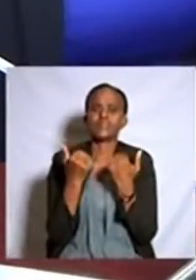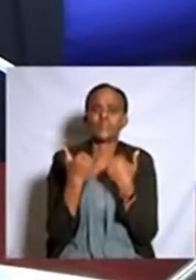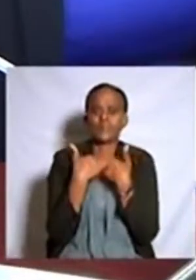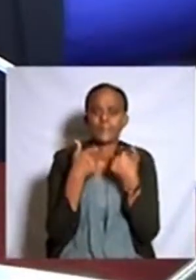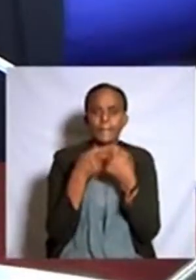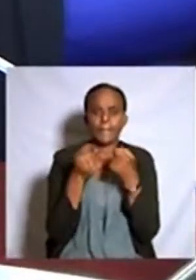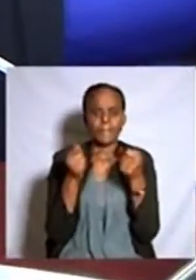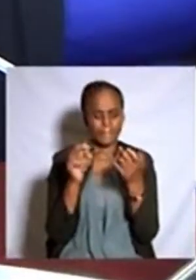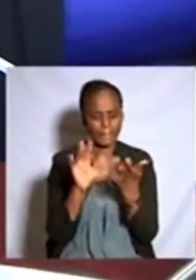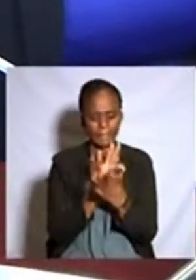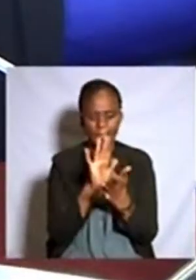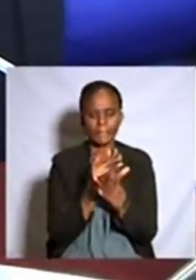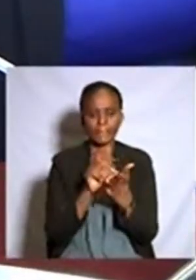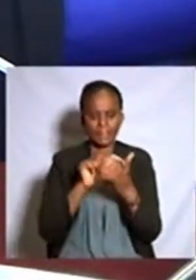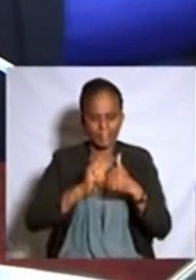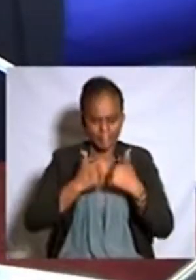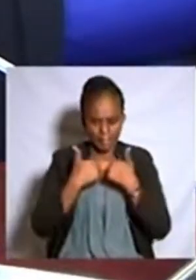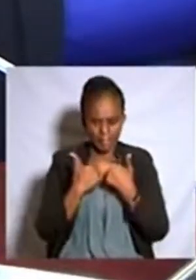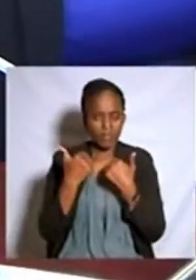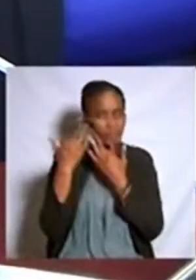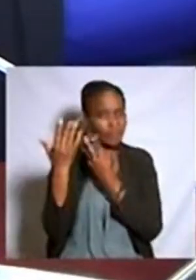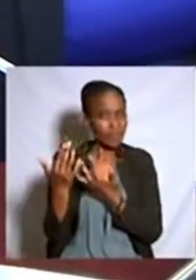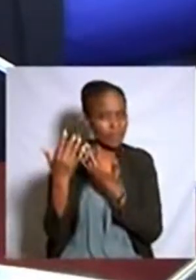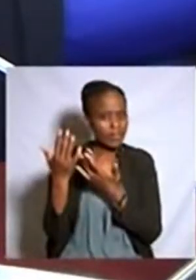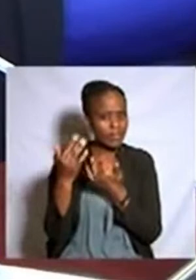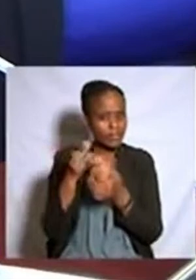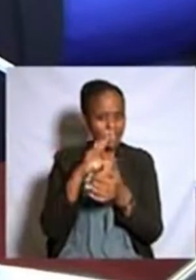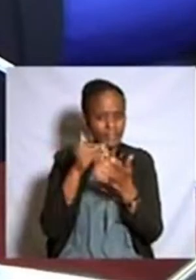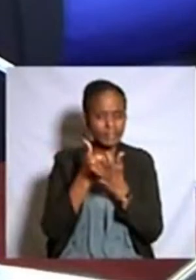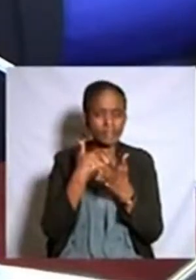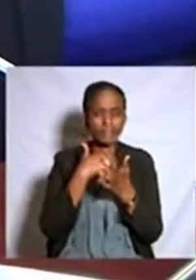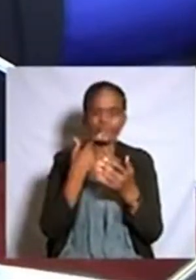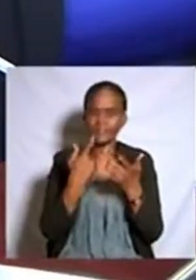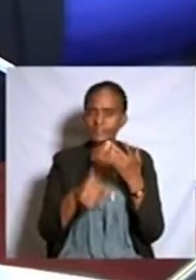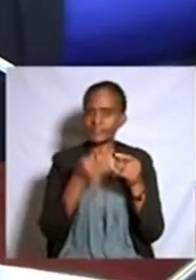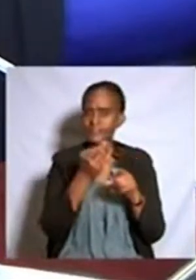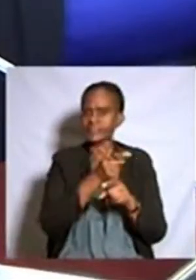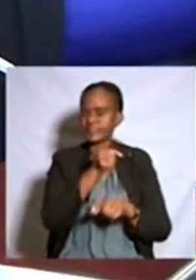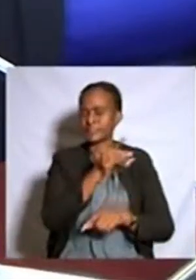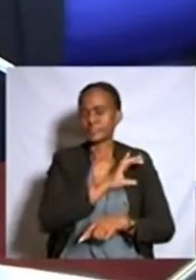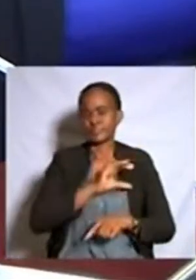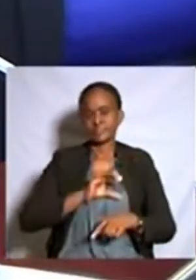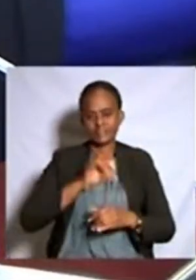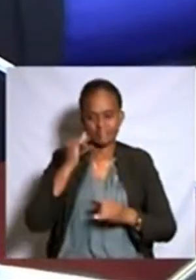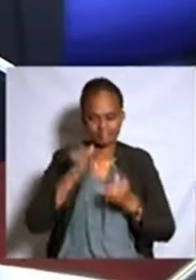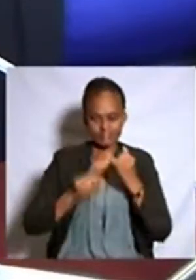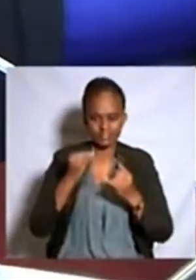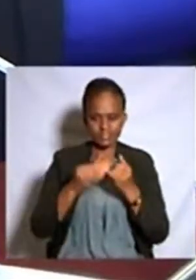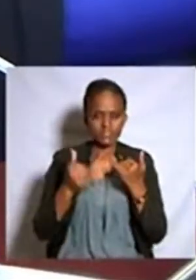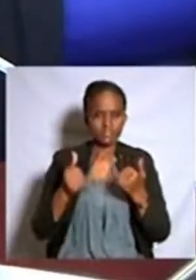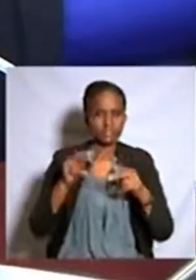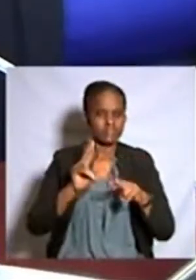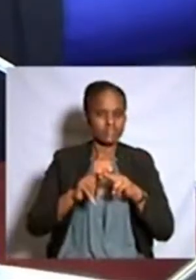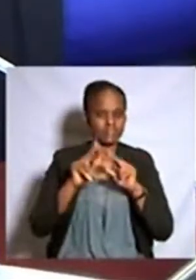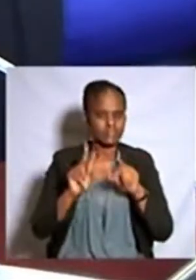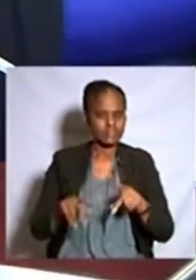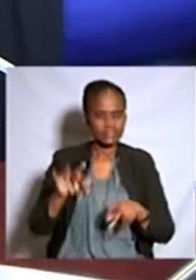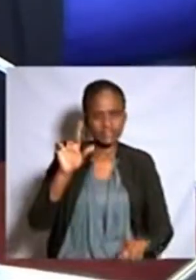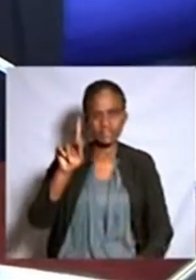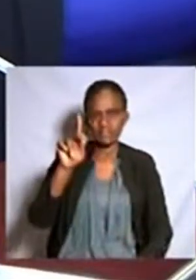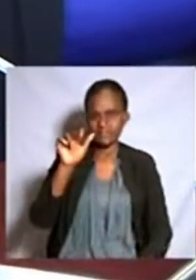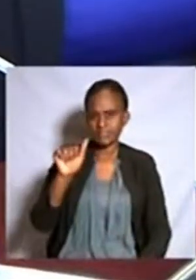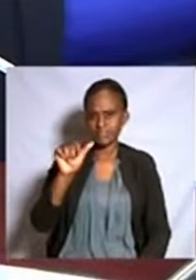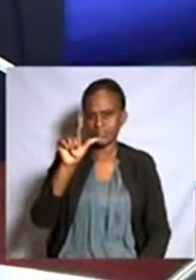this document. We now await updated status from the firm. The last one, Chair, is Frederick